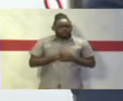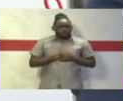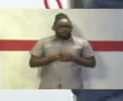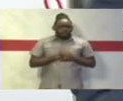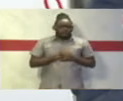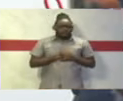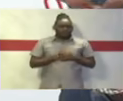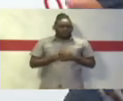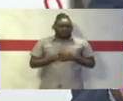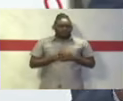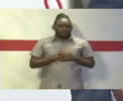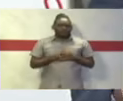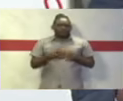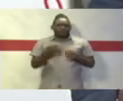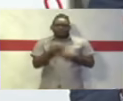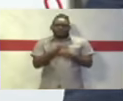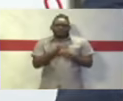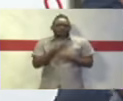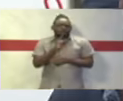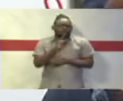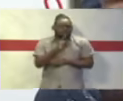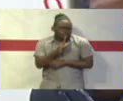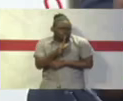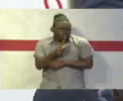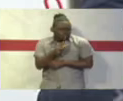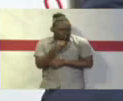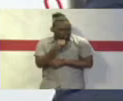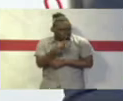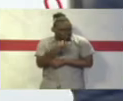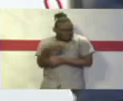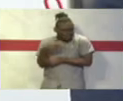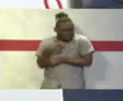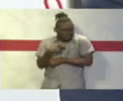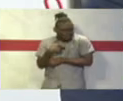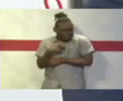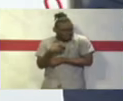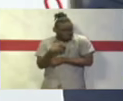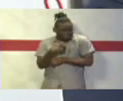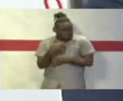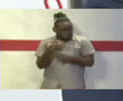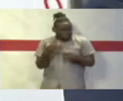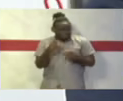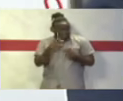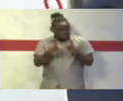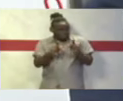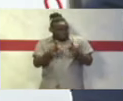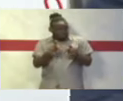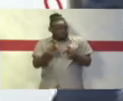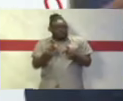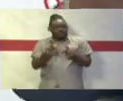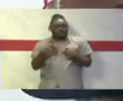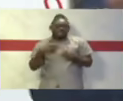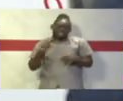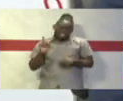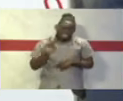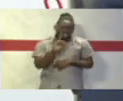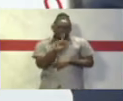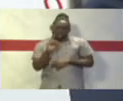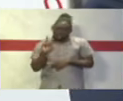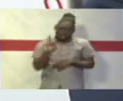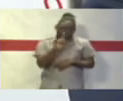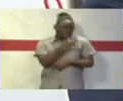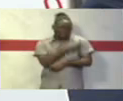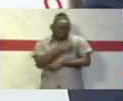to ensuring that we don't have that return of those patients in the distant